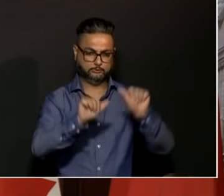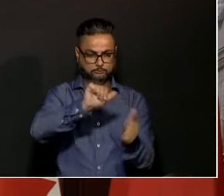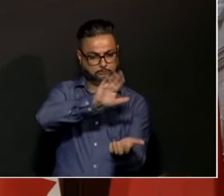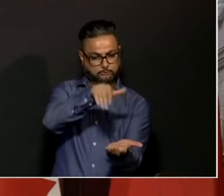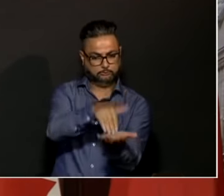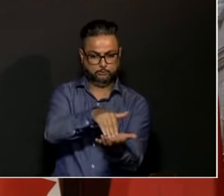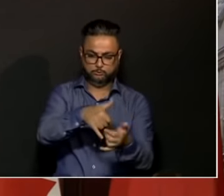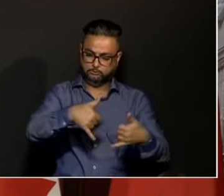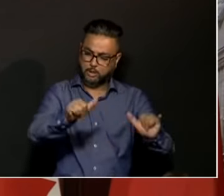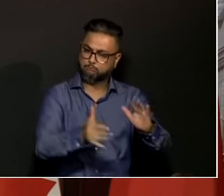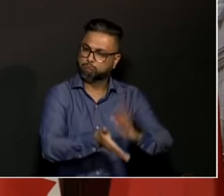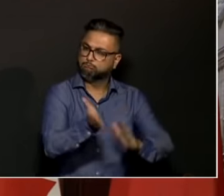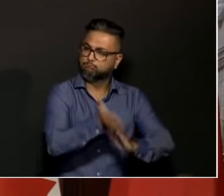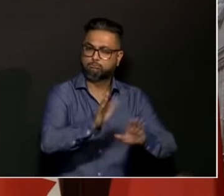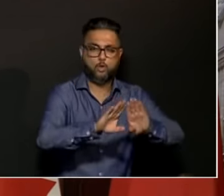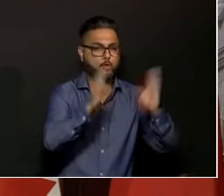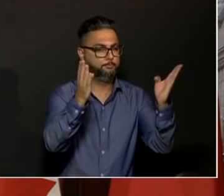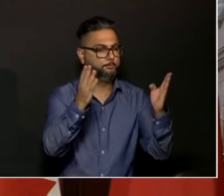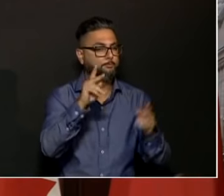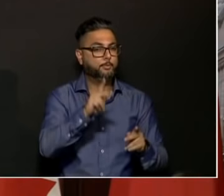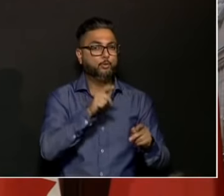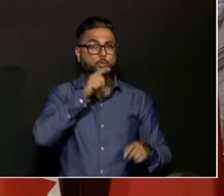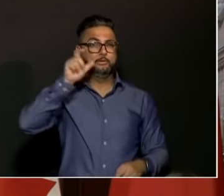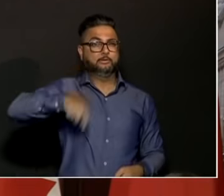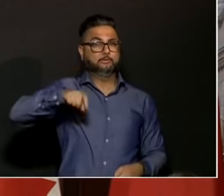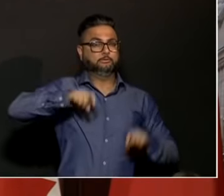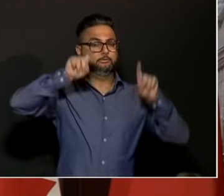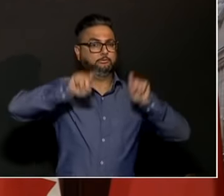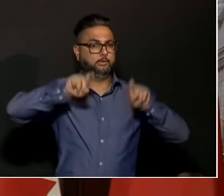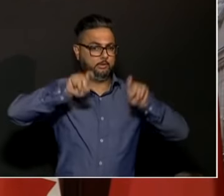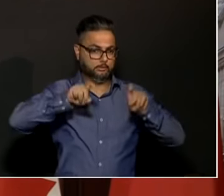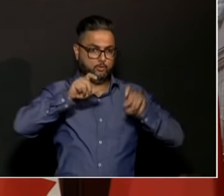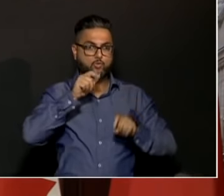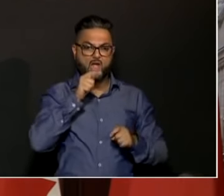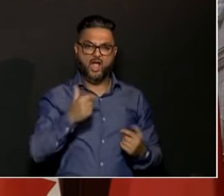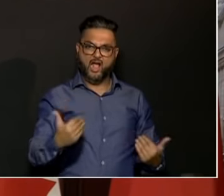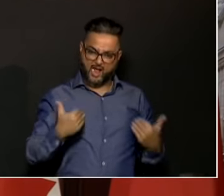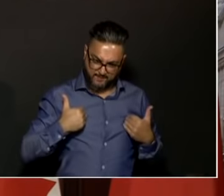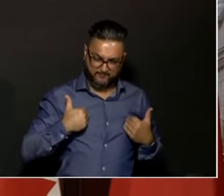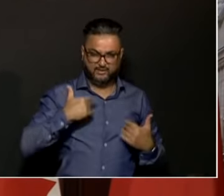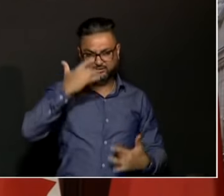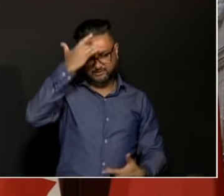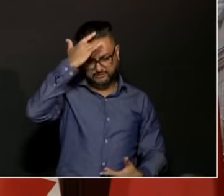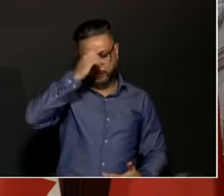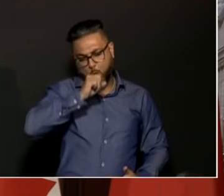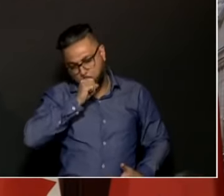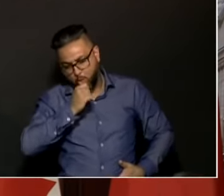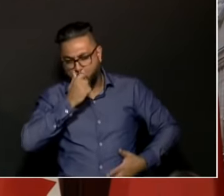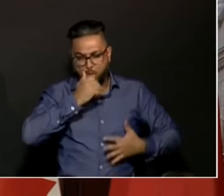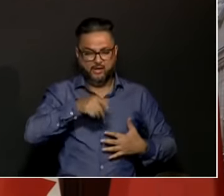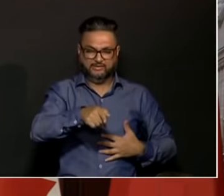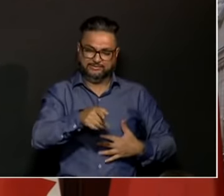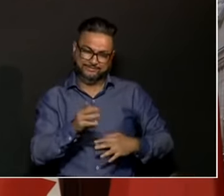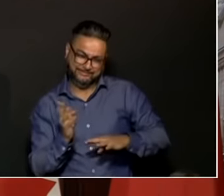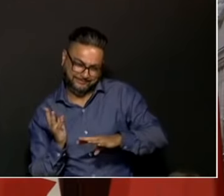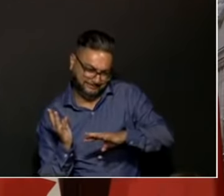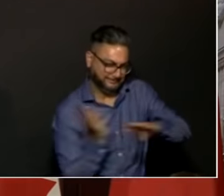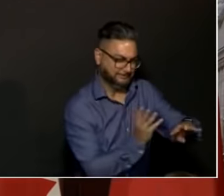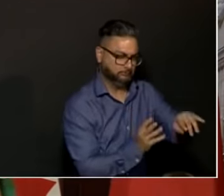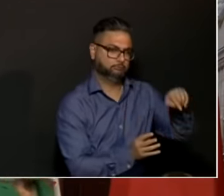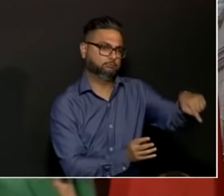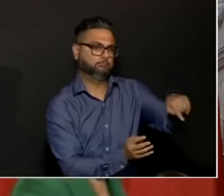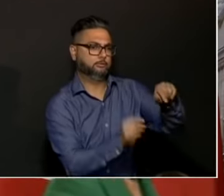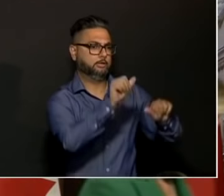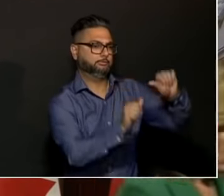centers open for people that need testing, who are symptomatic and need to have that test.